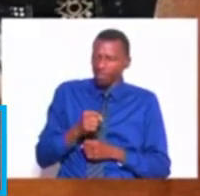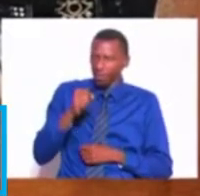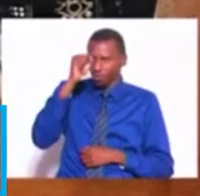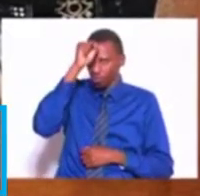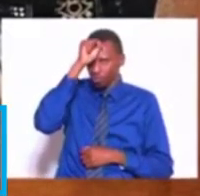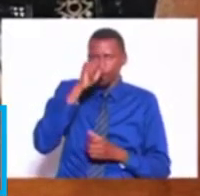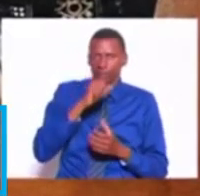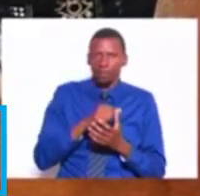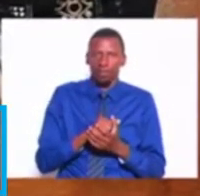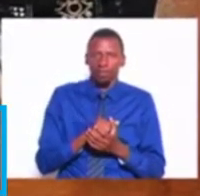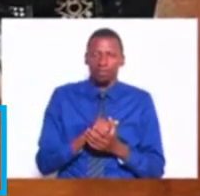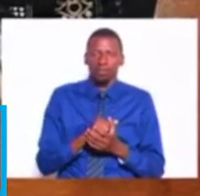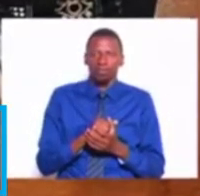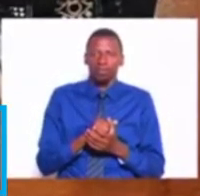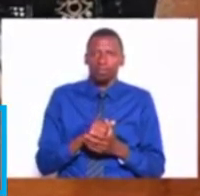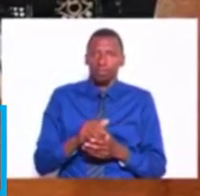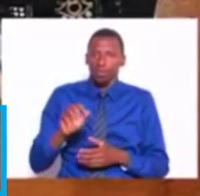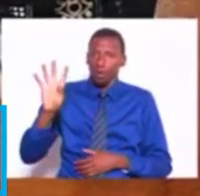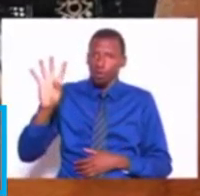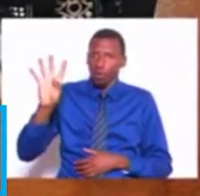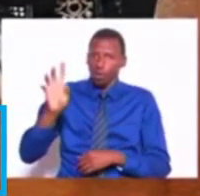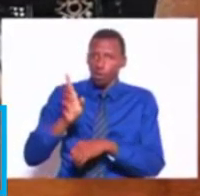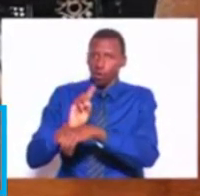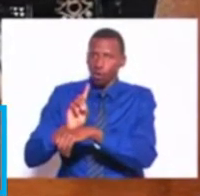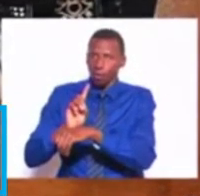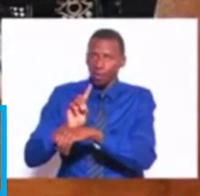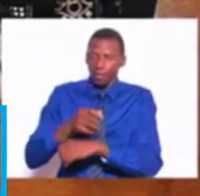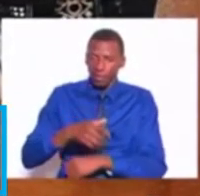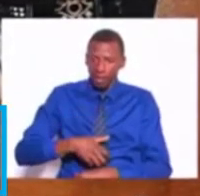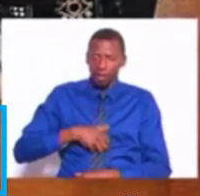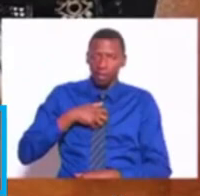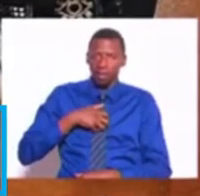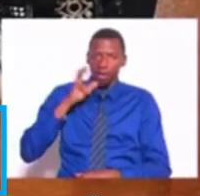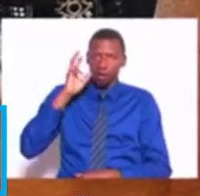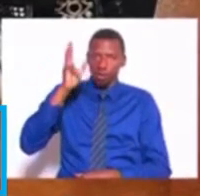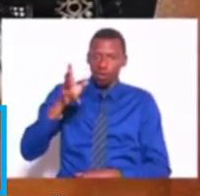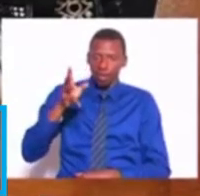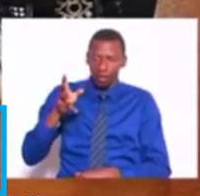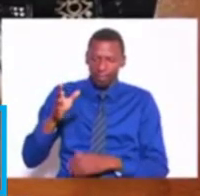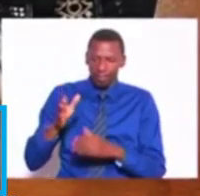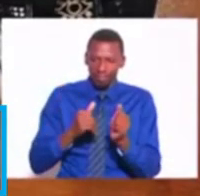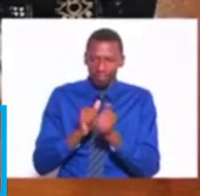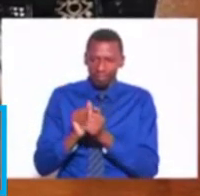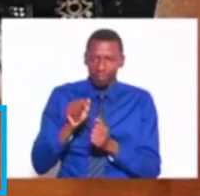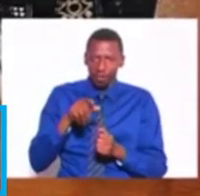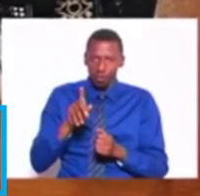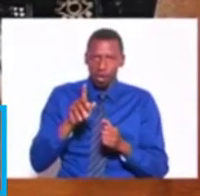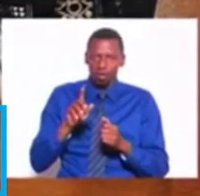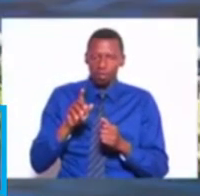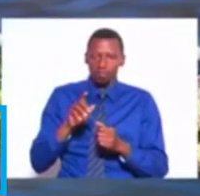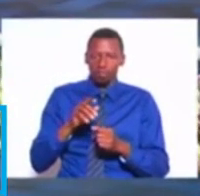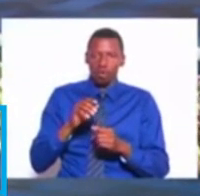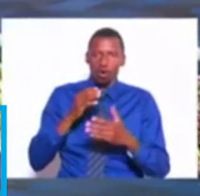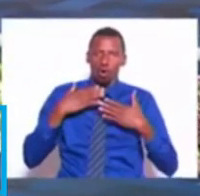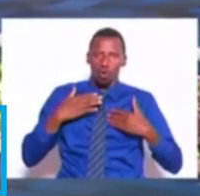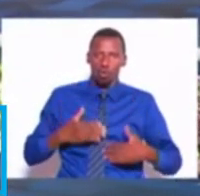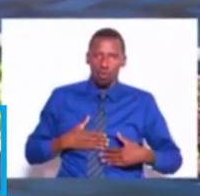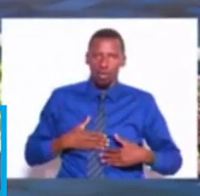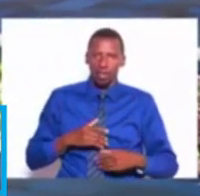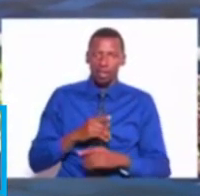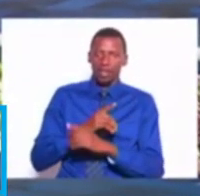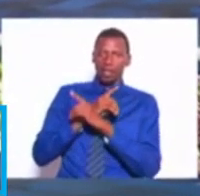just 4 minutes of anger will kill your immune system for 3 weeks.